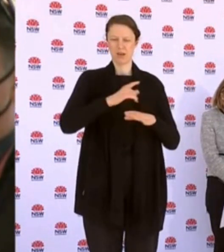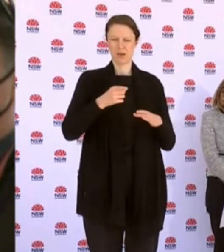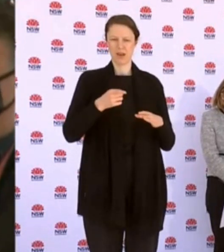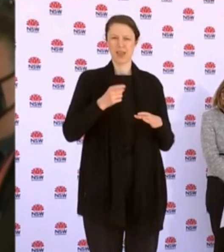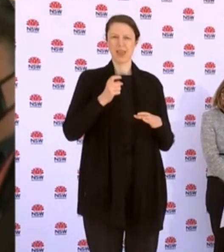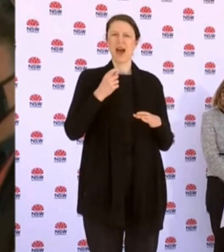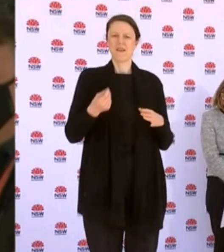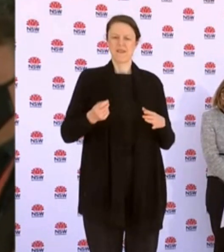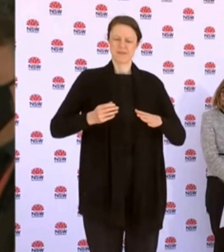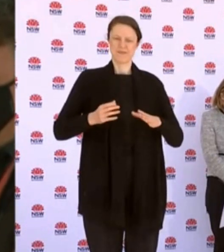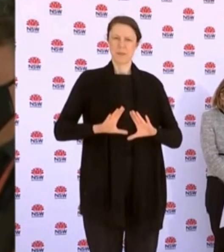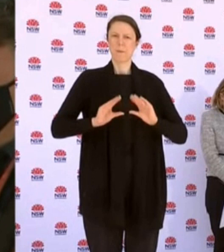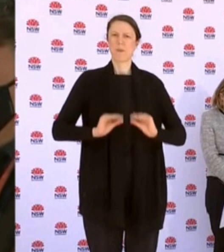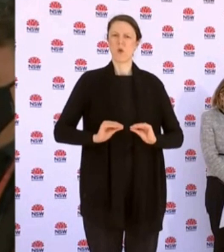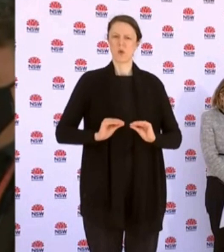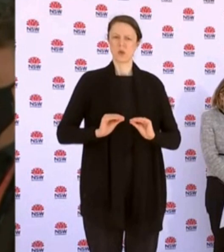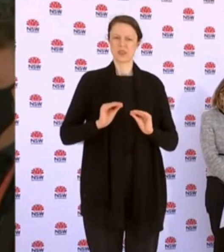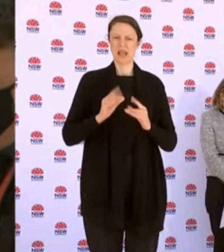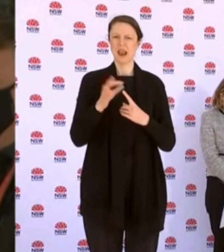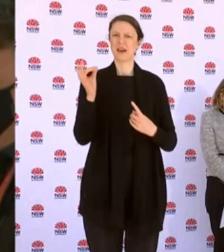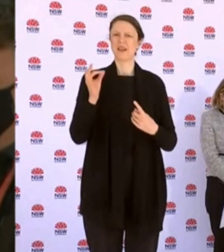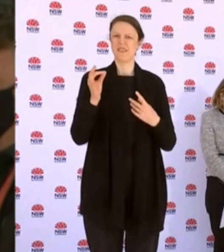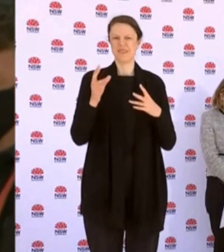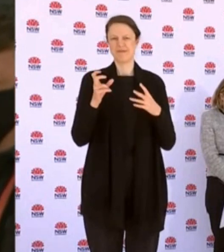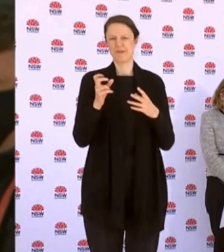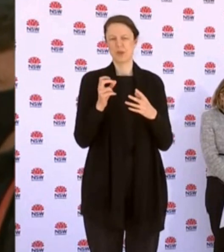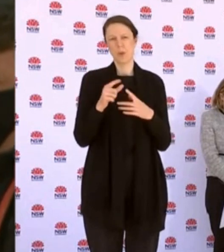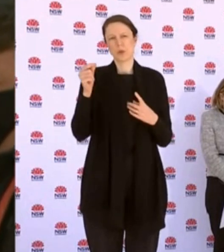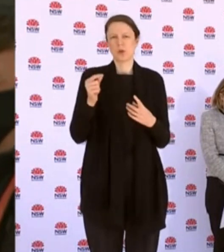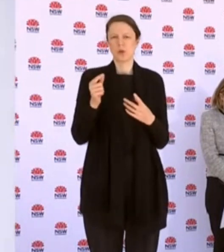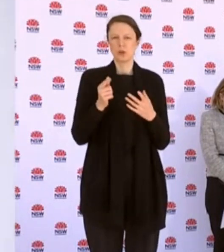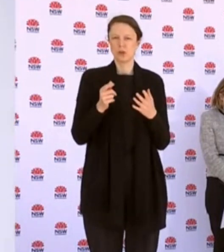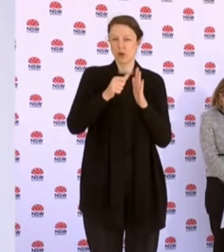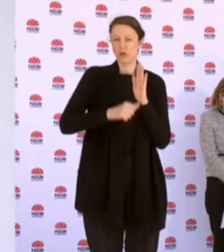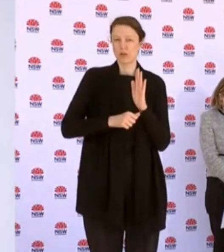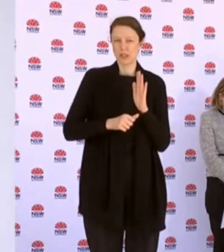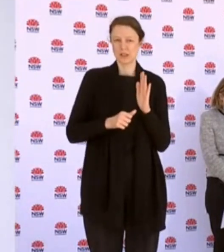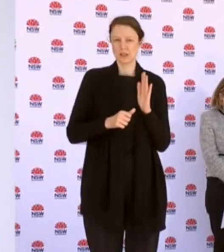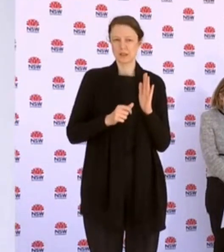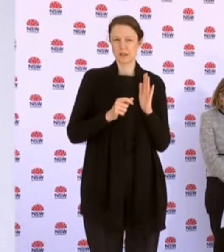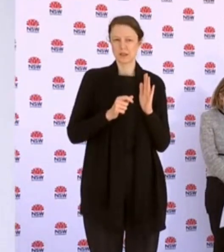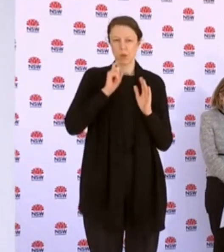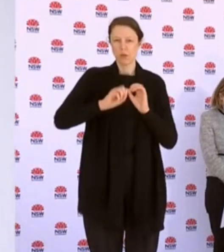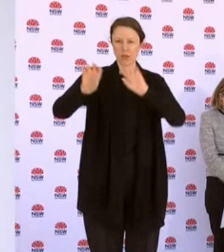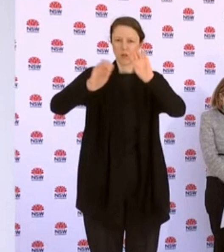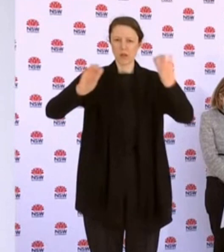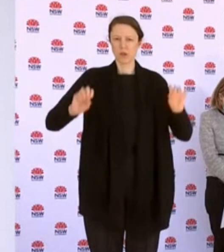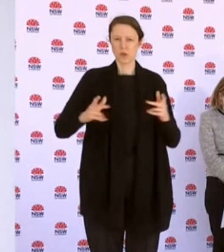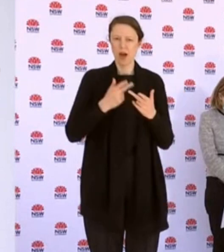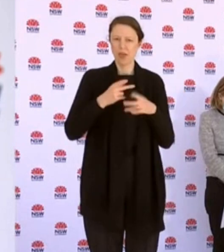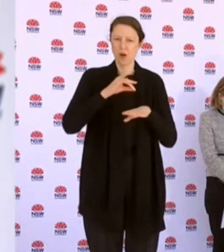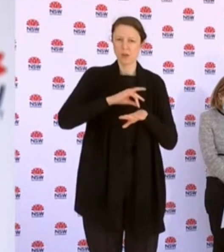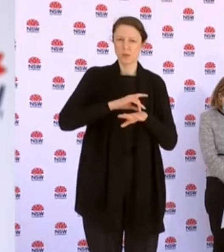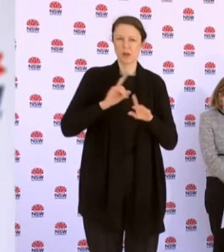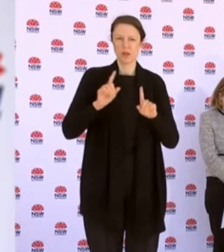down for? And just in regards to staffing, do you have to move staff from other hospitals to fill in? Look, these are sort of normal arrangements. We had